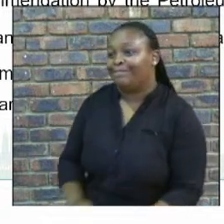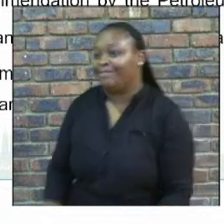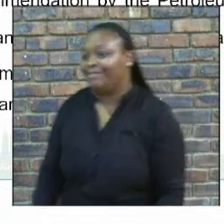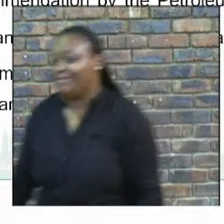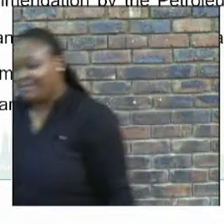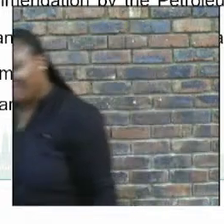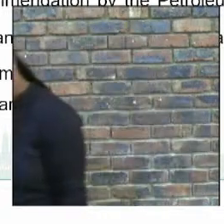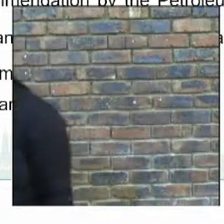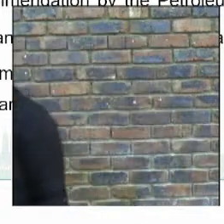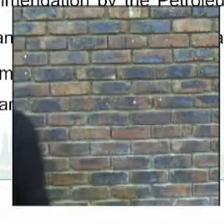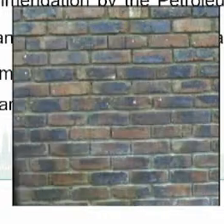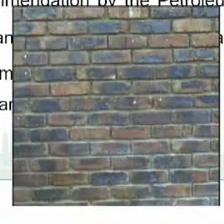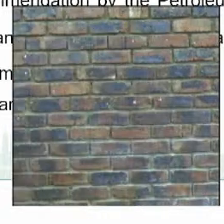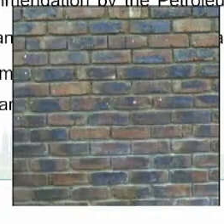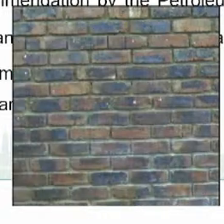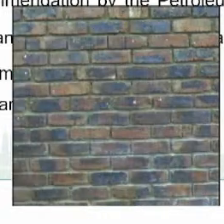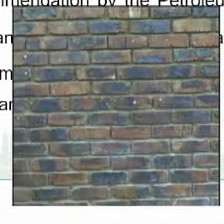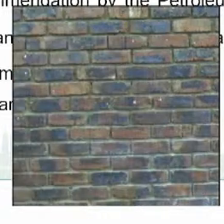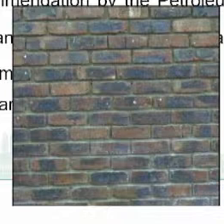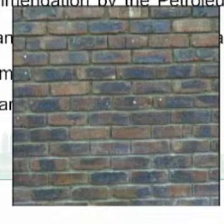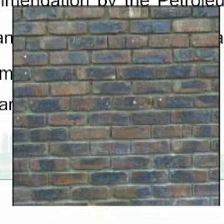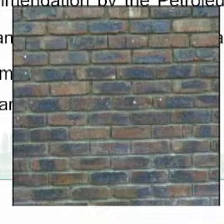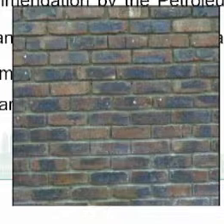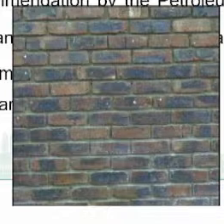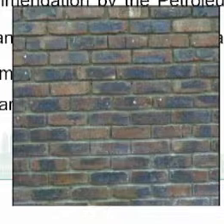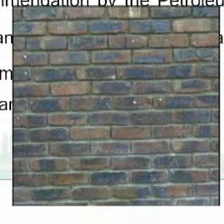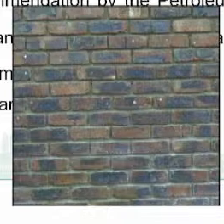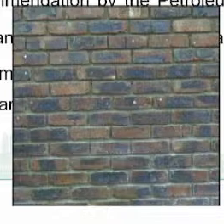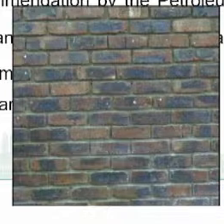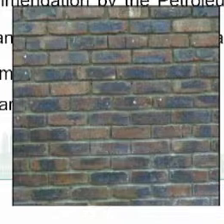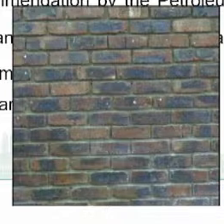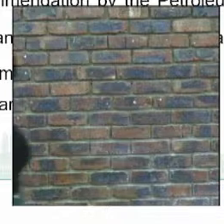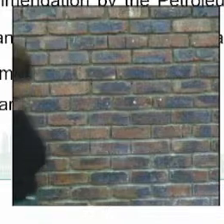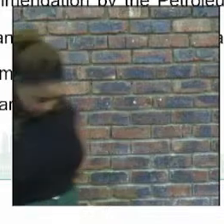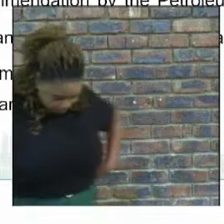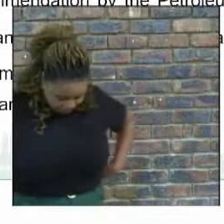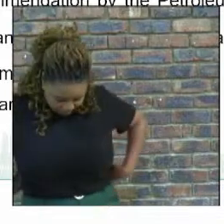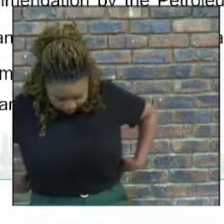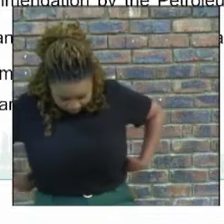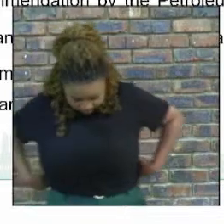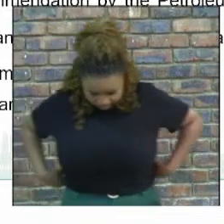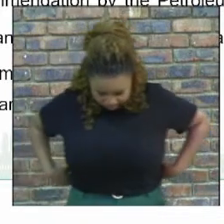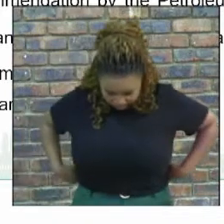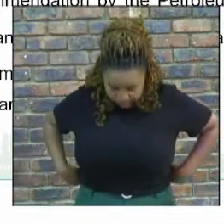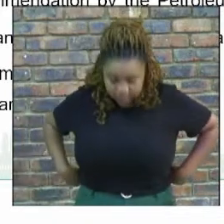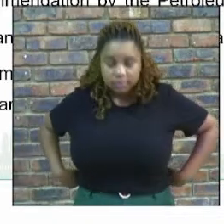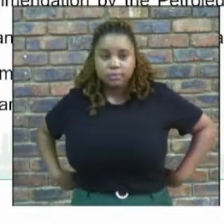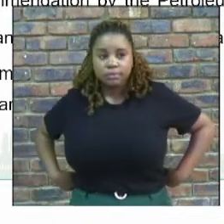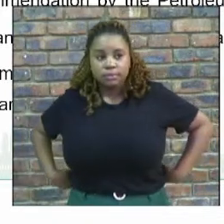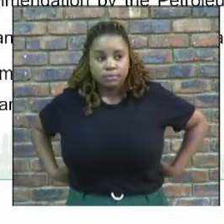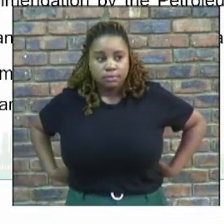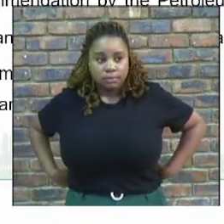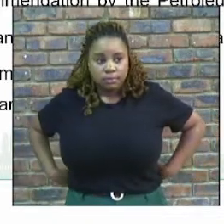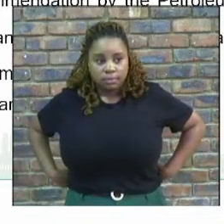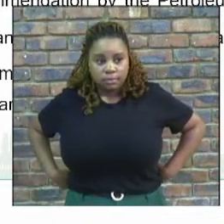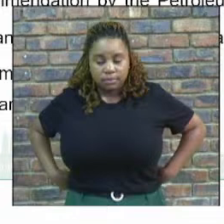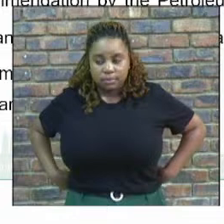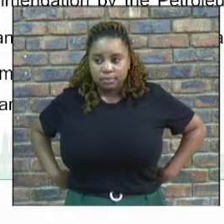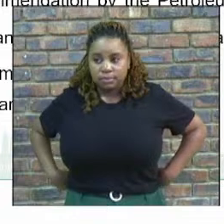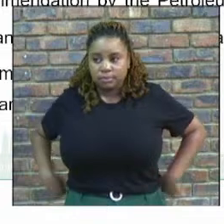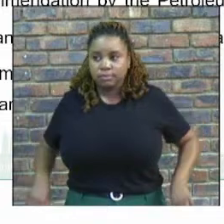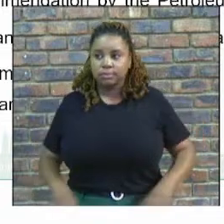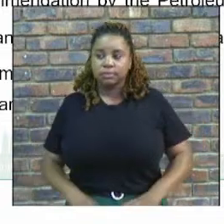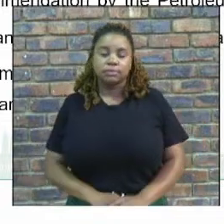to make an application. And this is in line with the international standard